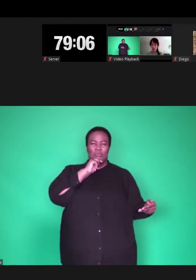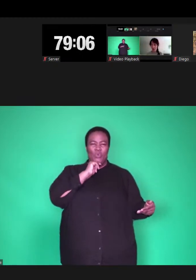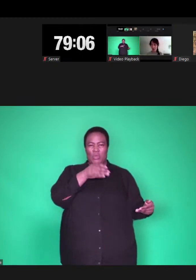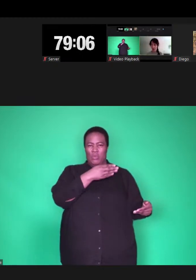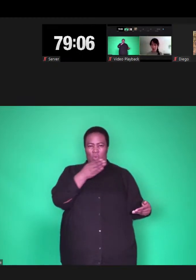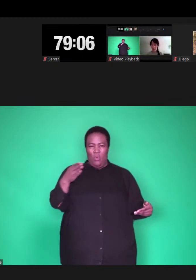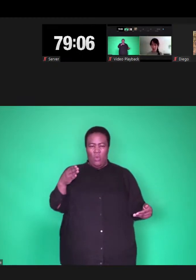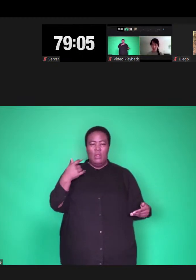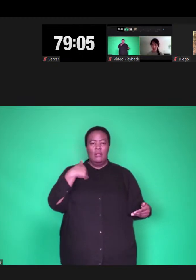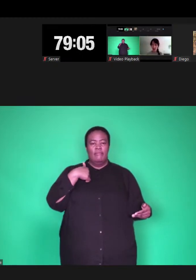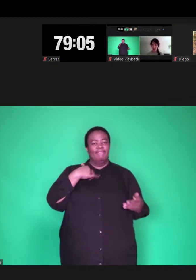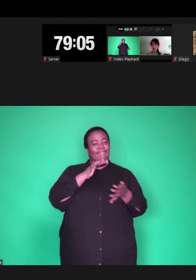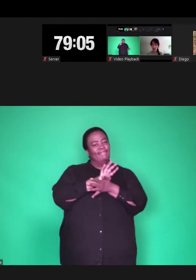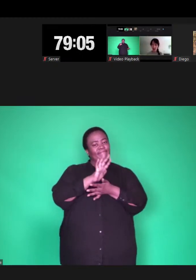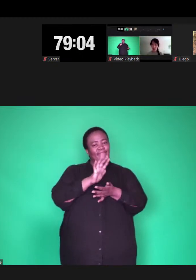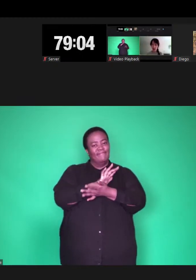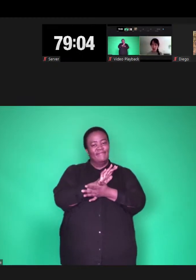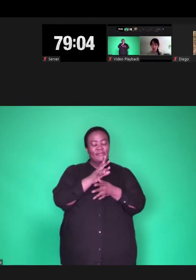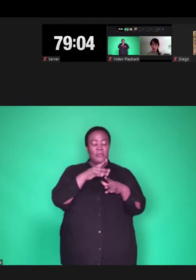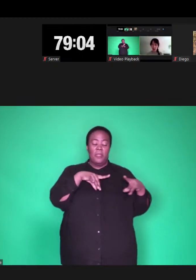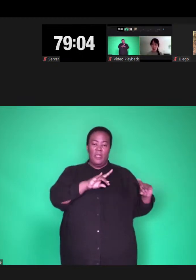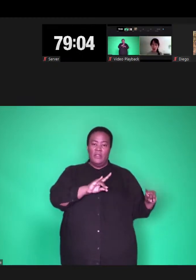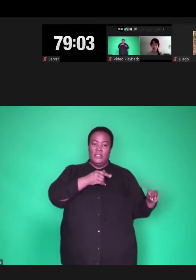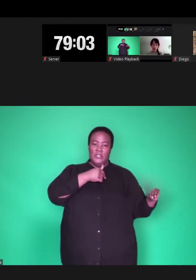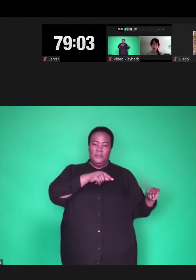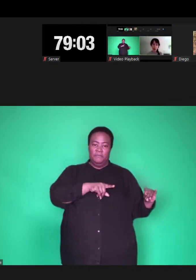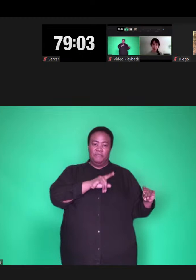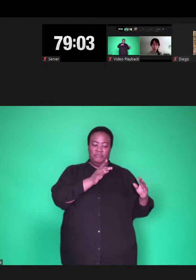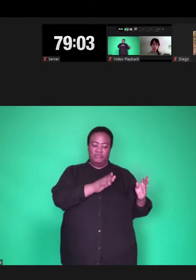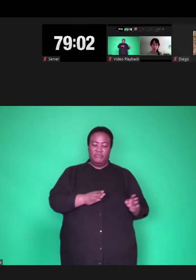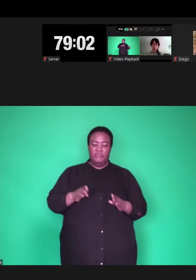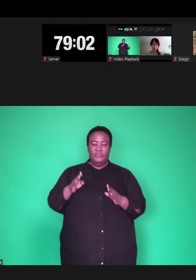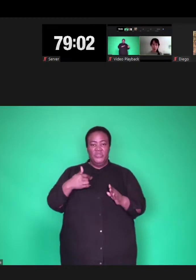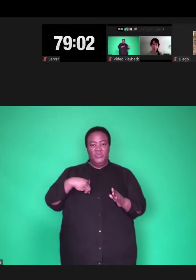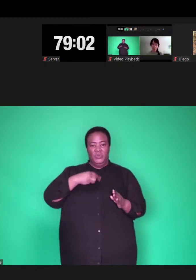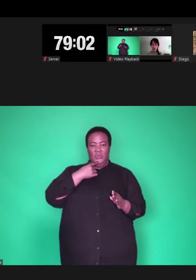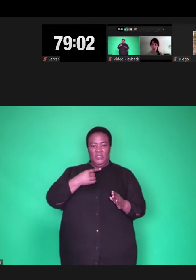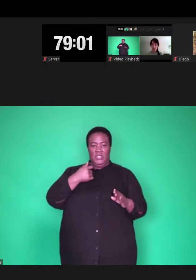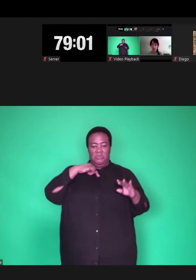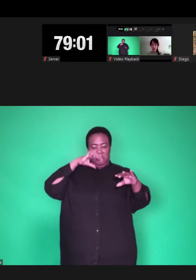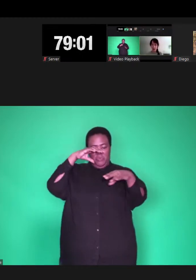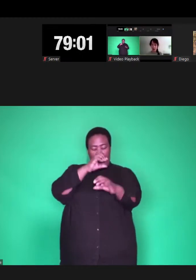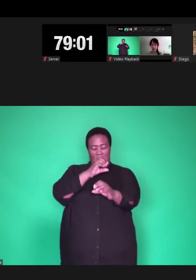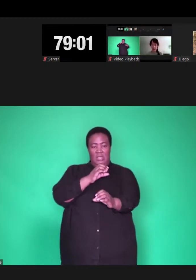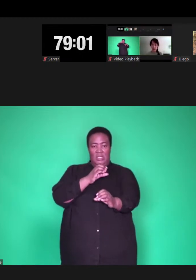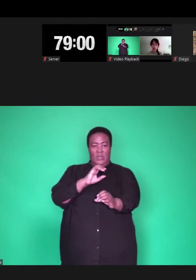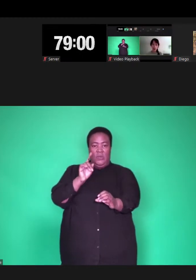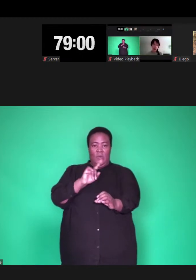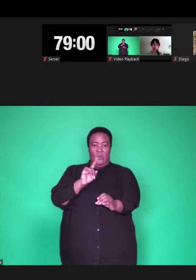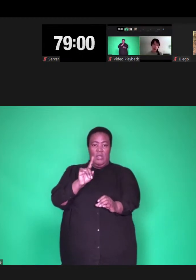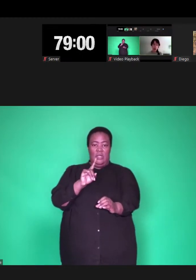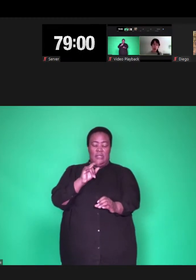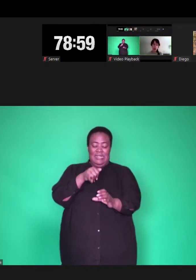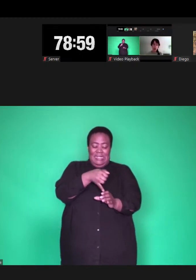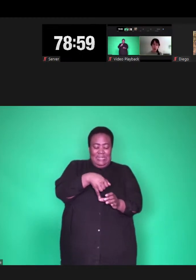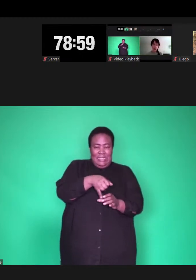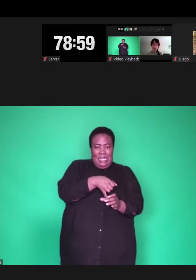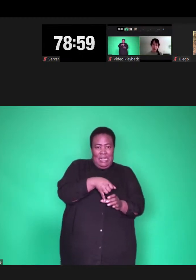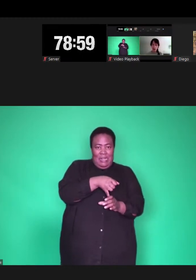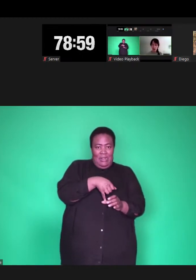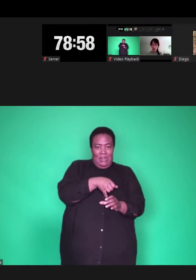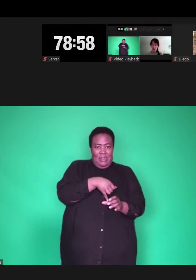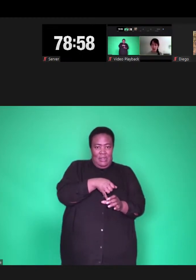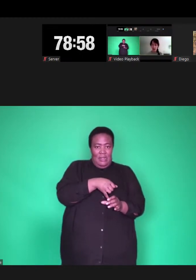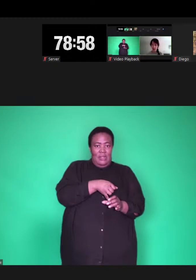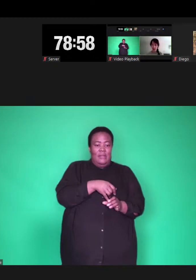this session. And really, as Diego mentioned, we're going to be focusing in on internal migration and